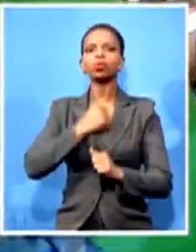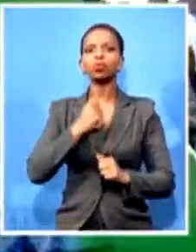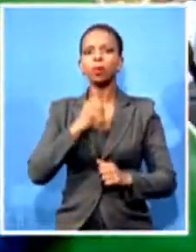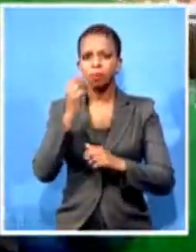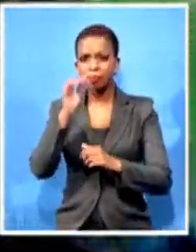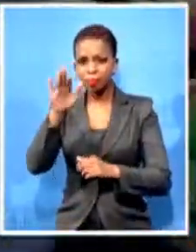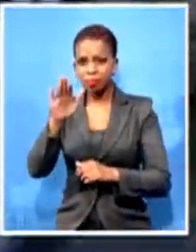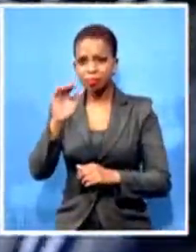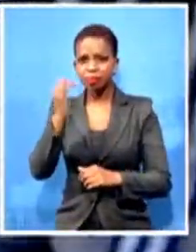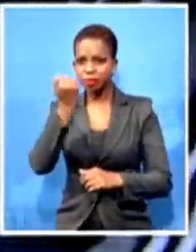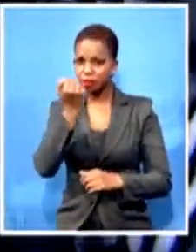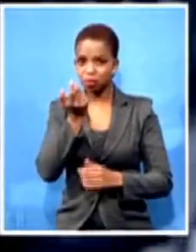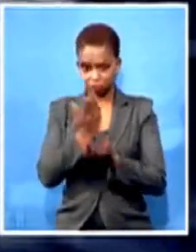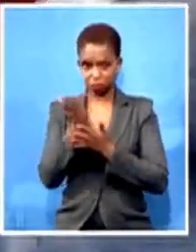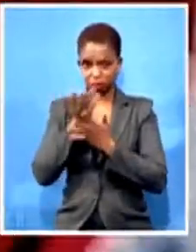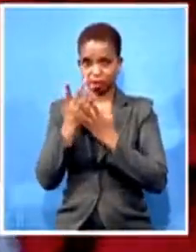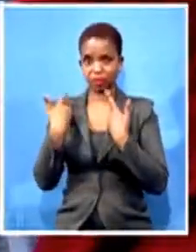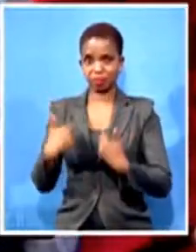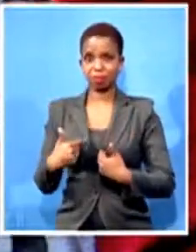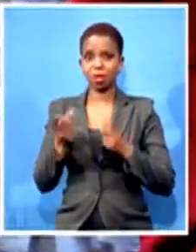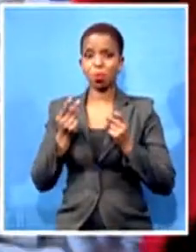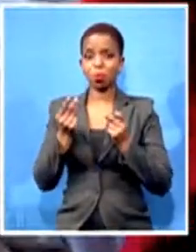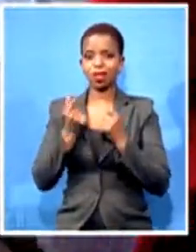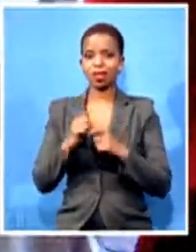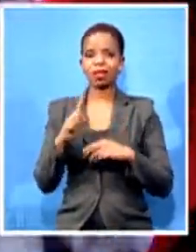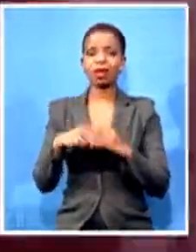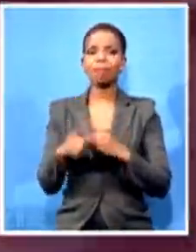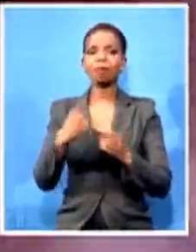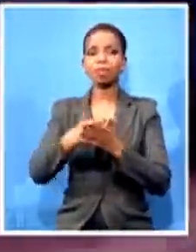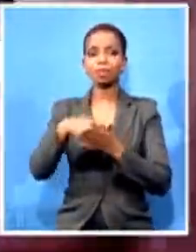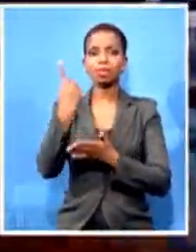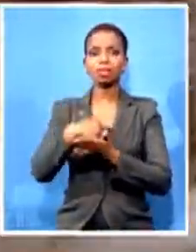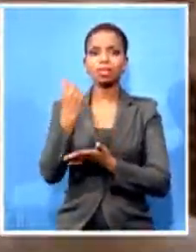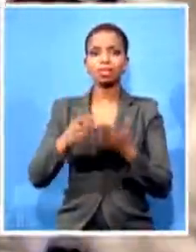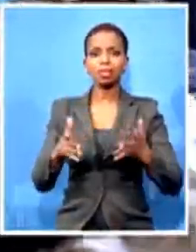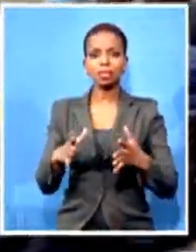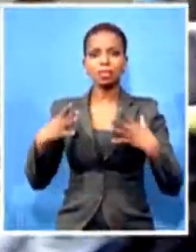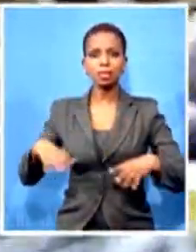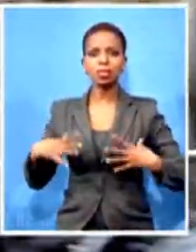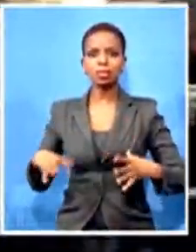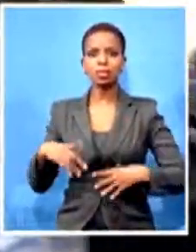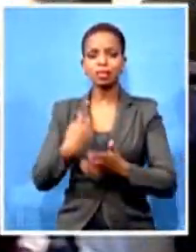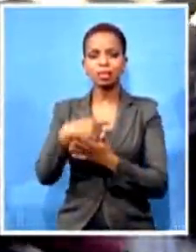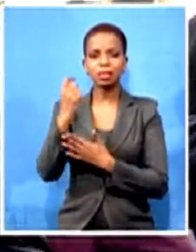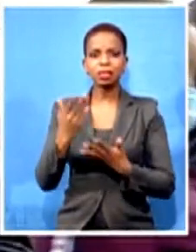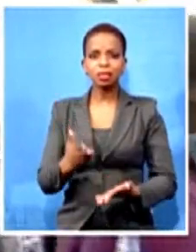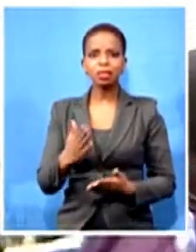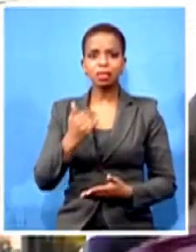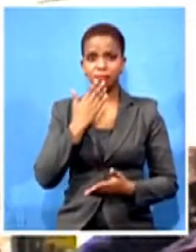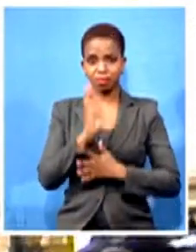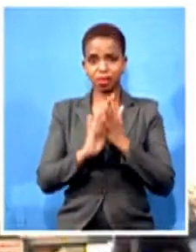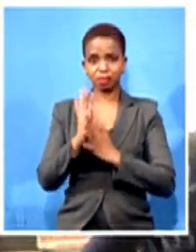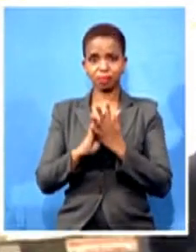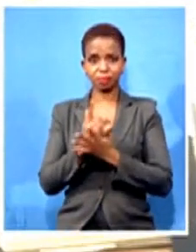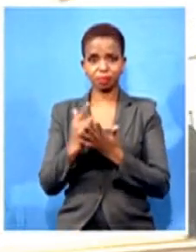about returning here and the reopening of the stalls here that we're seeing on De Villiers Street? Okay, we're actually observing